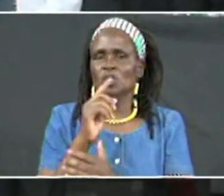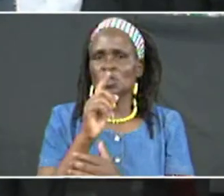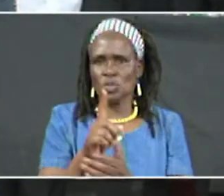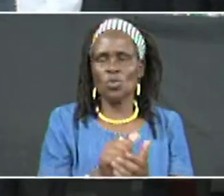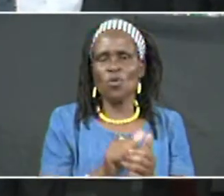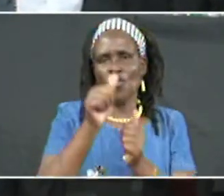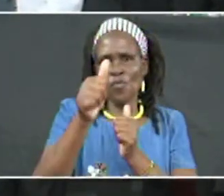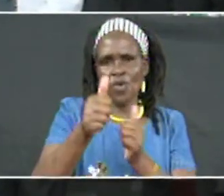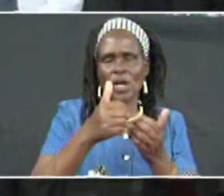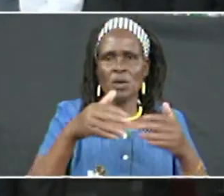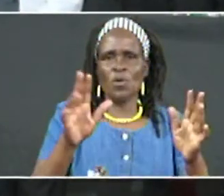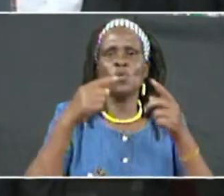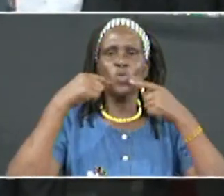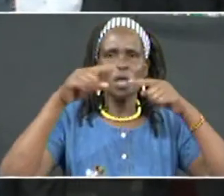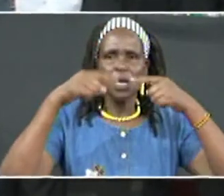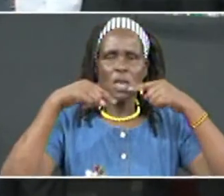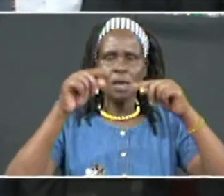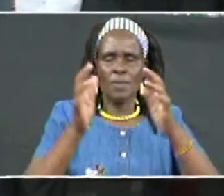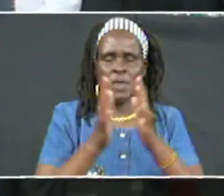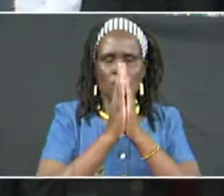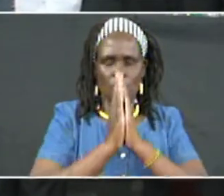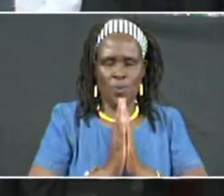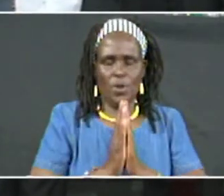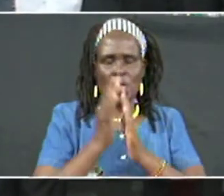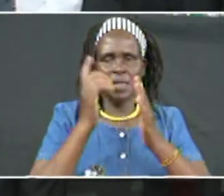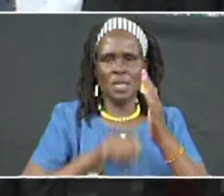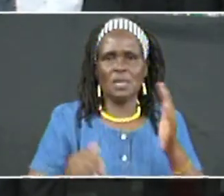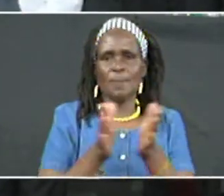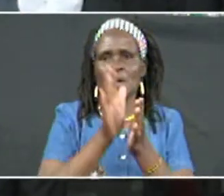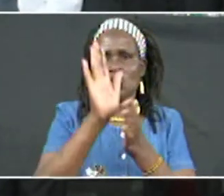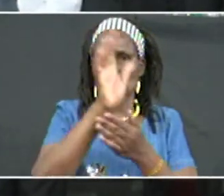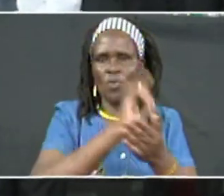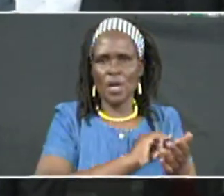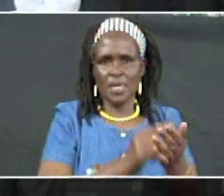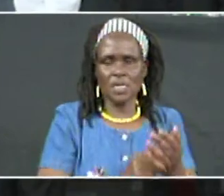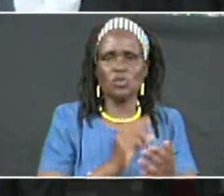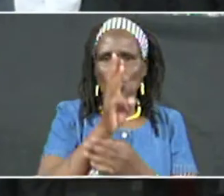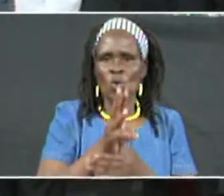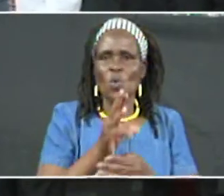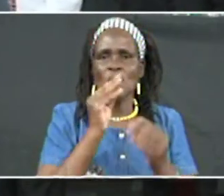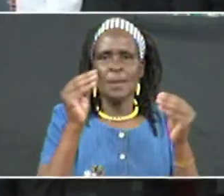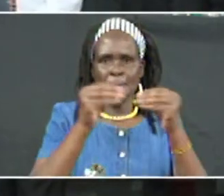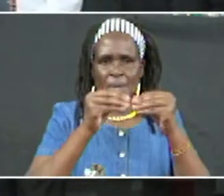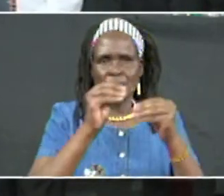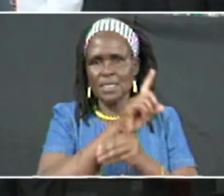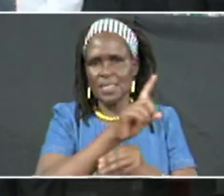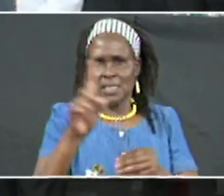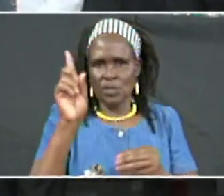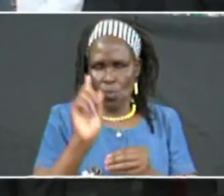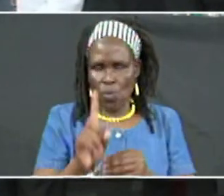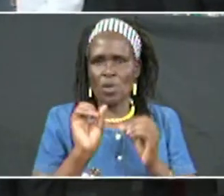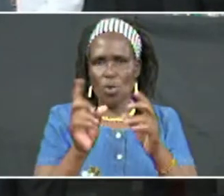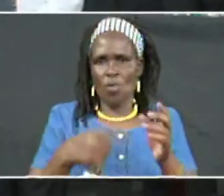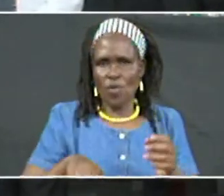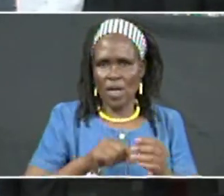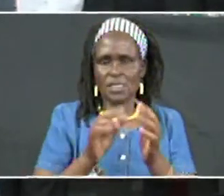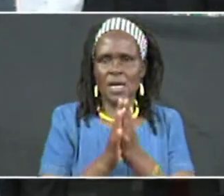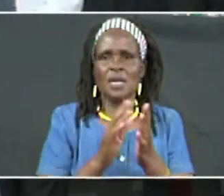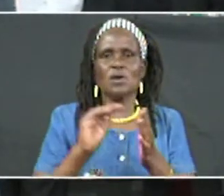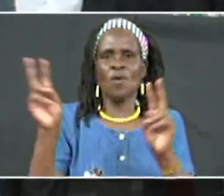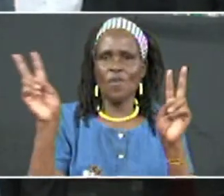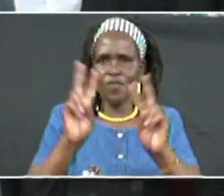we claim and we pray that by your grace, you will meet each and every one of us at a very point of